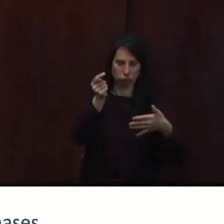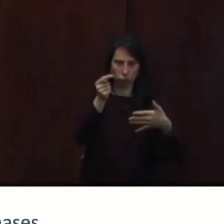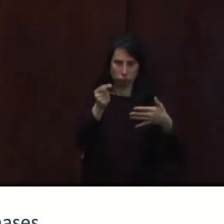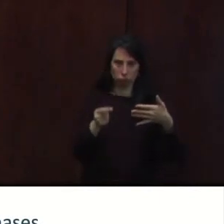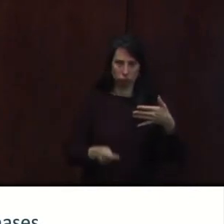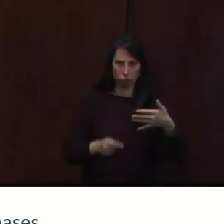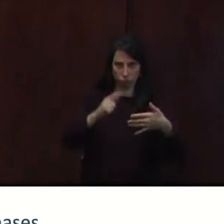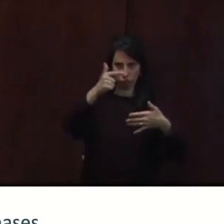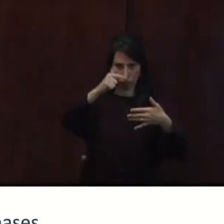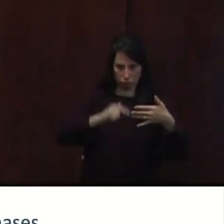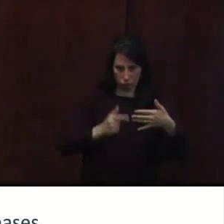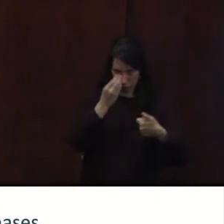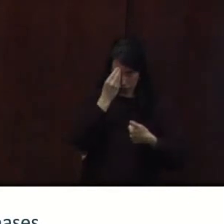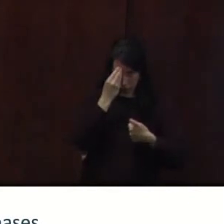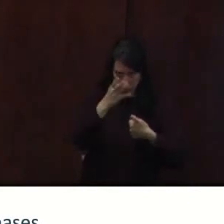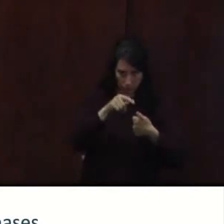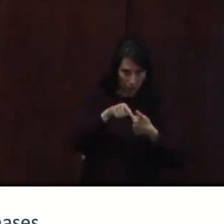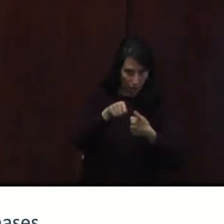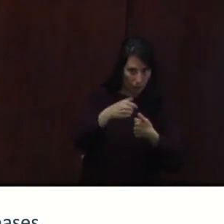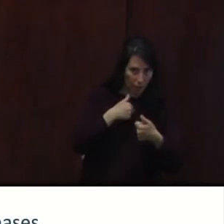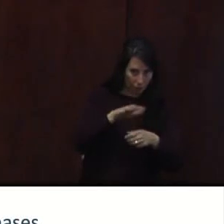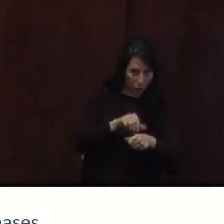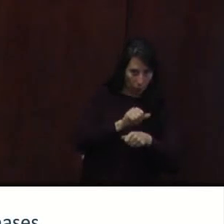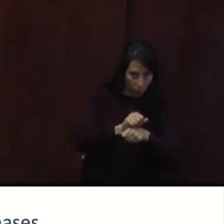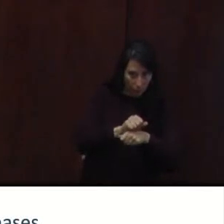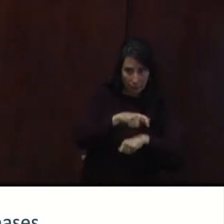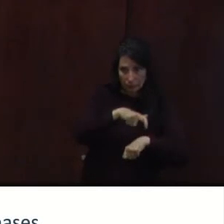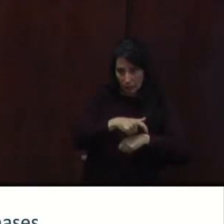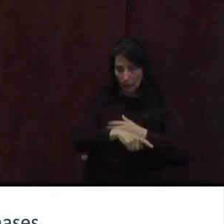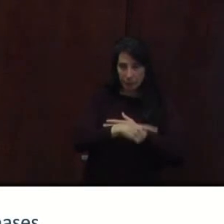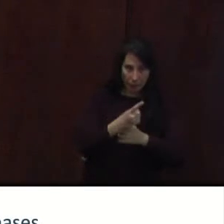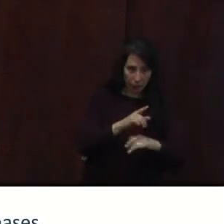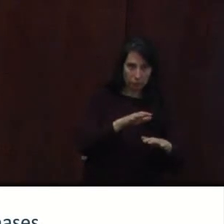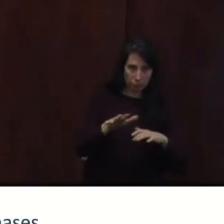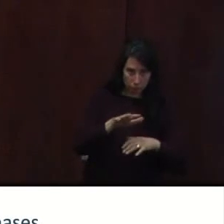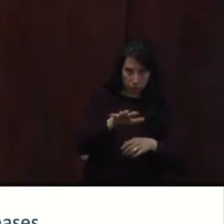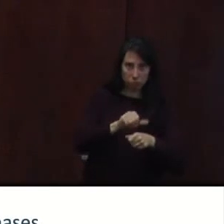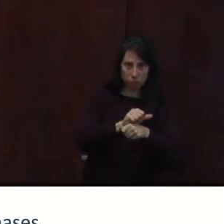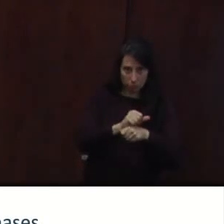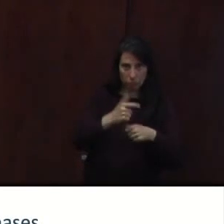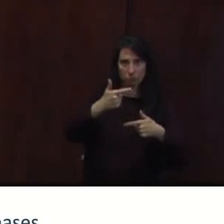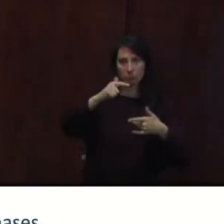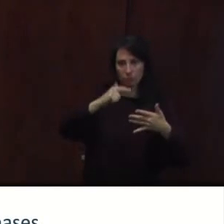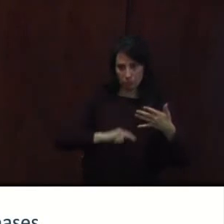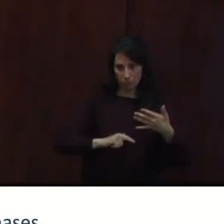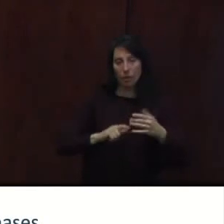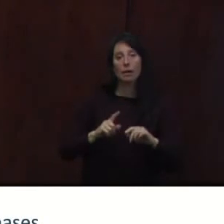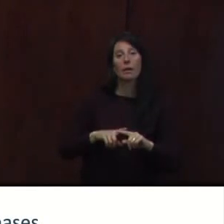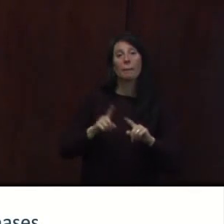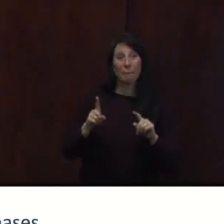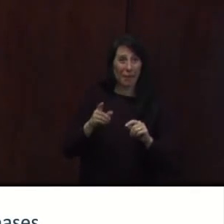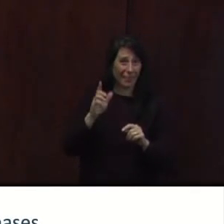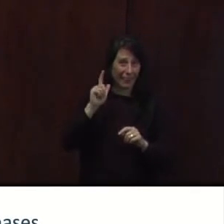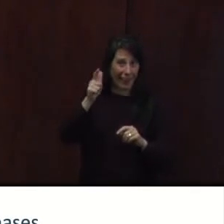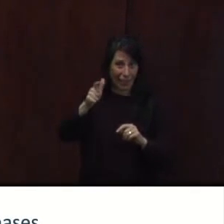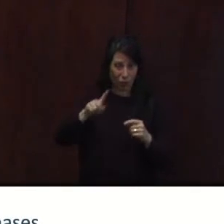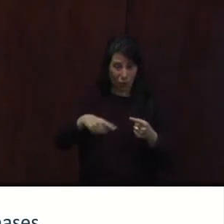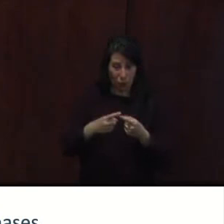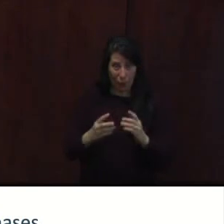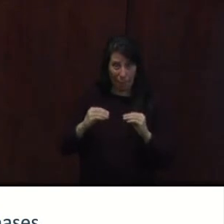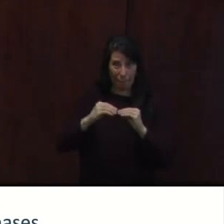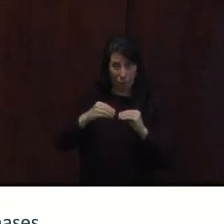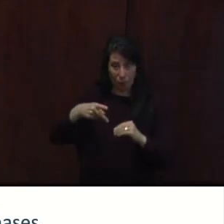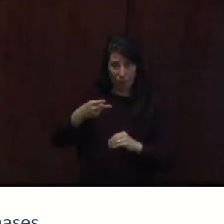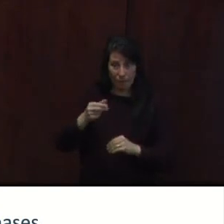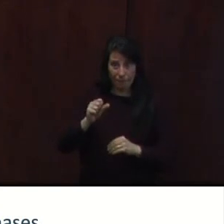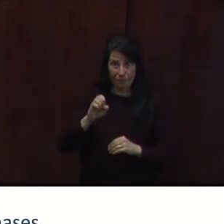available appointment. All right, great. We've got you in there. So, but we do anticipate that as new phases open and folks want to get on that wait list